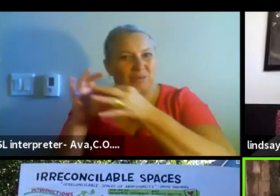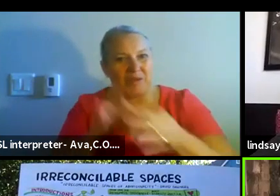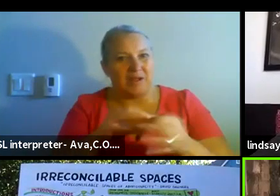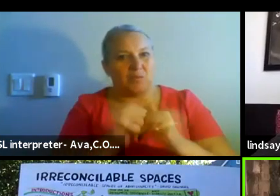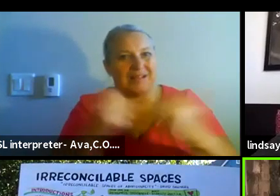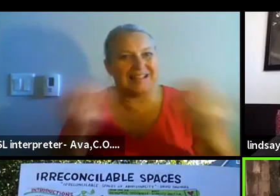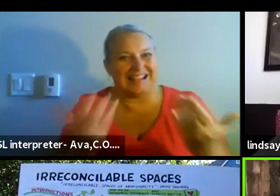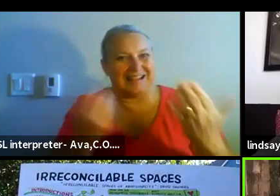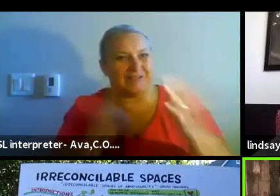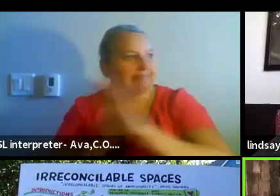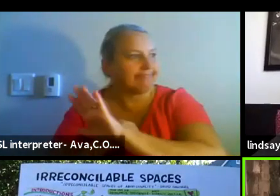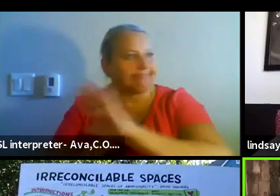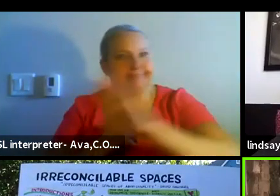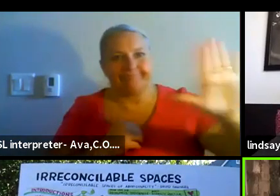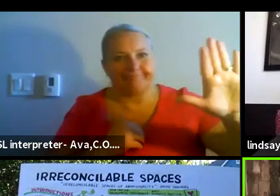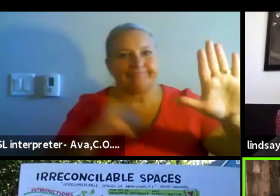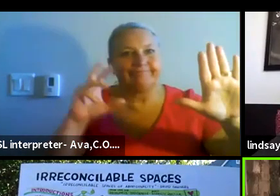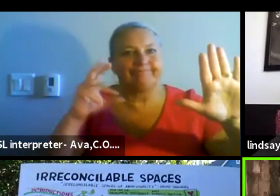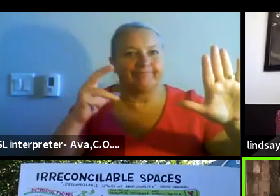And so,